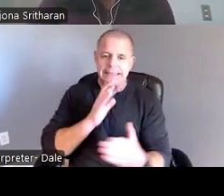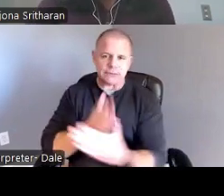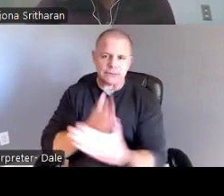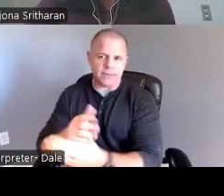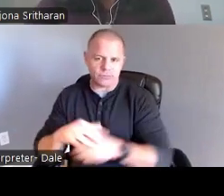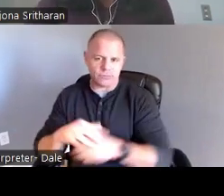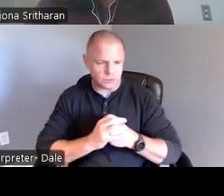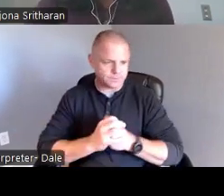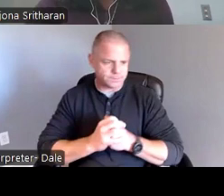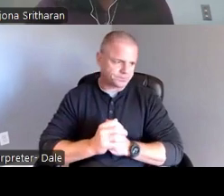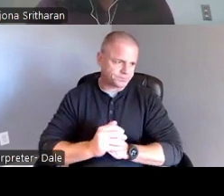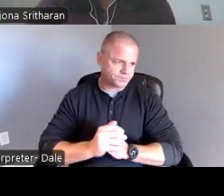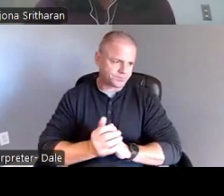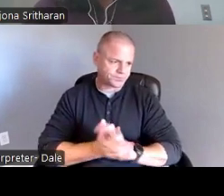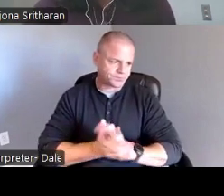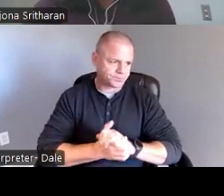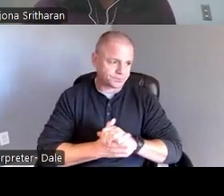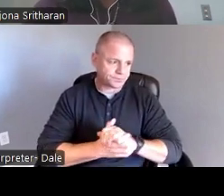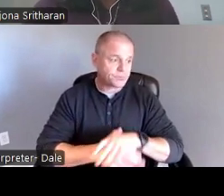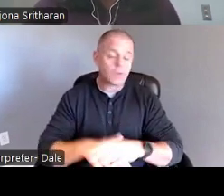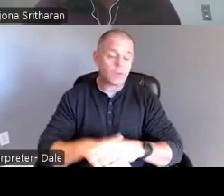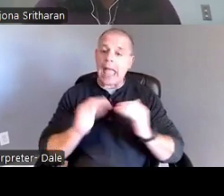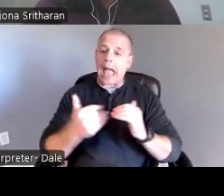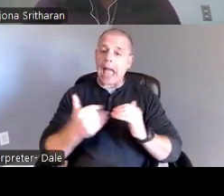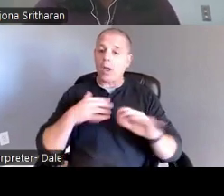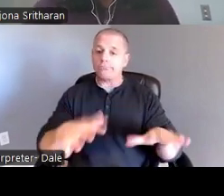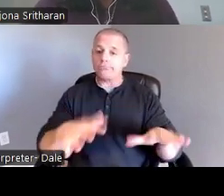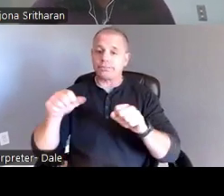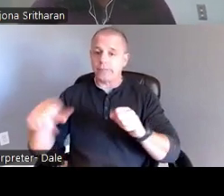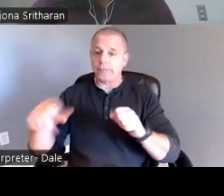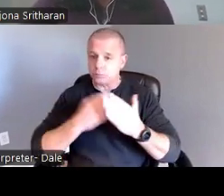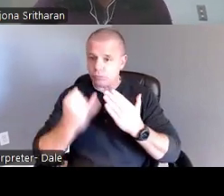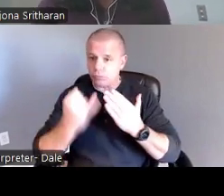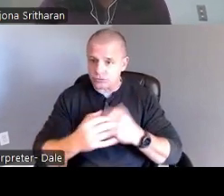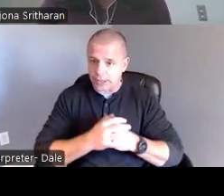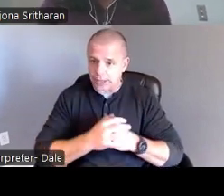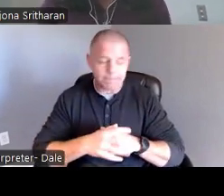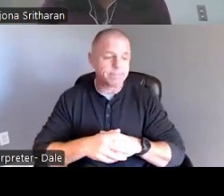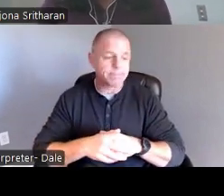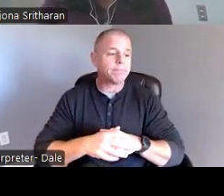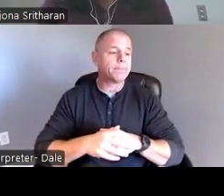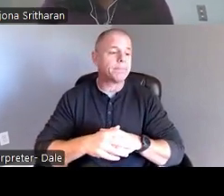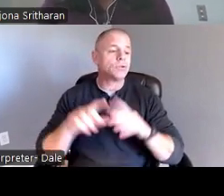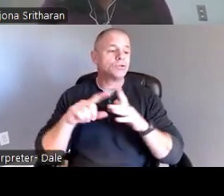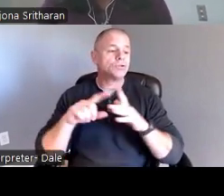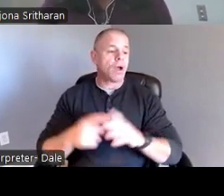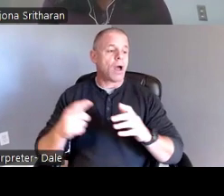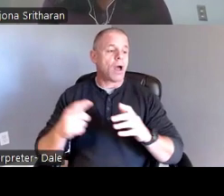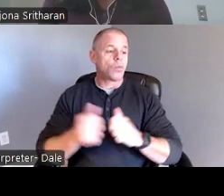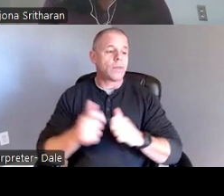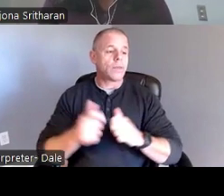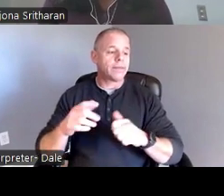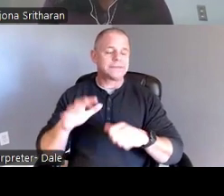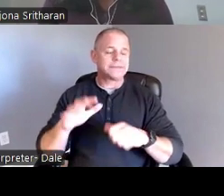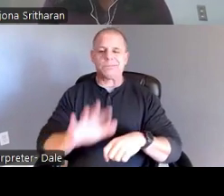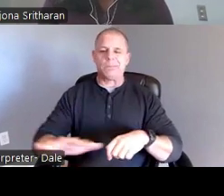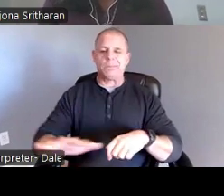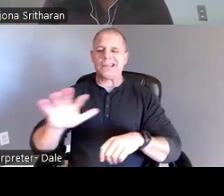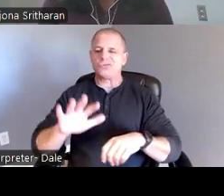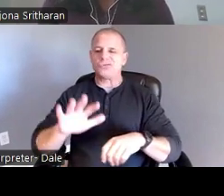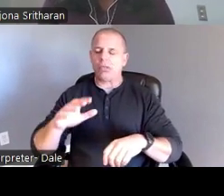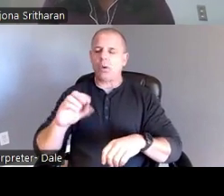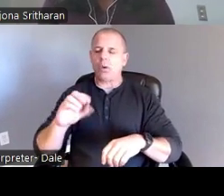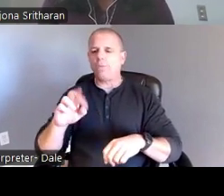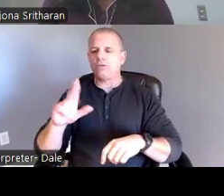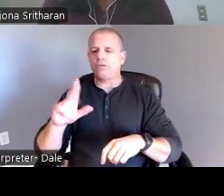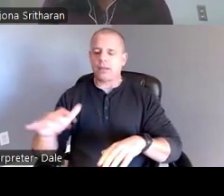So the way we conducted this project was we started with performing a spatial overlay of